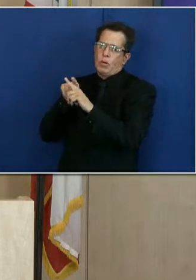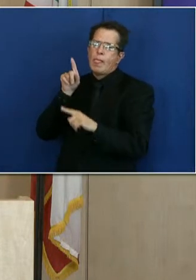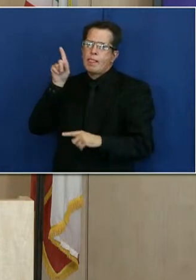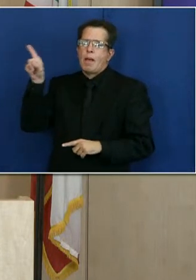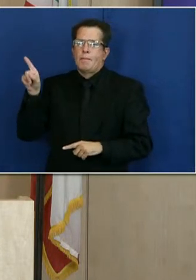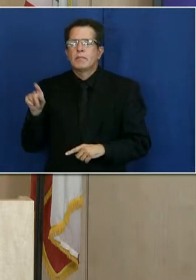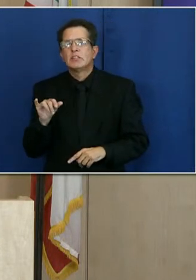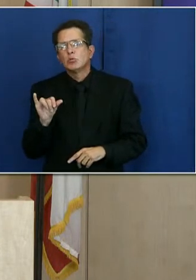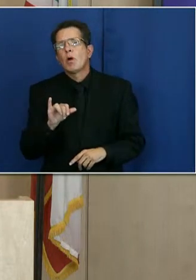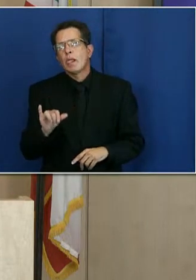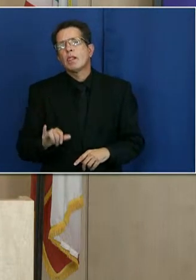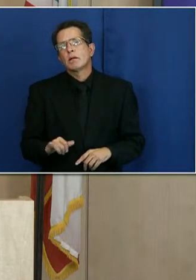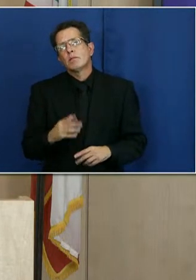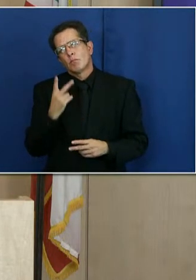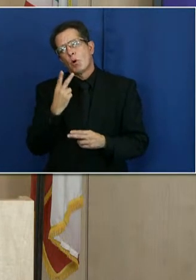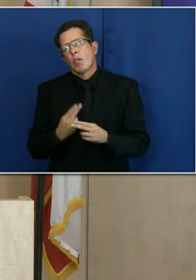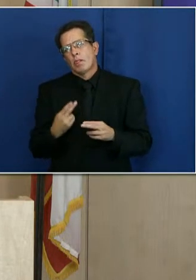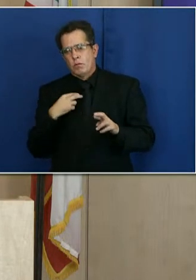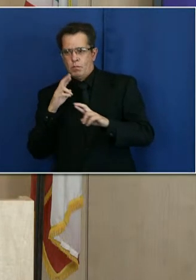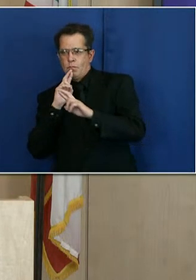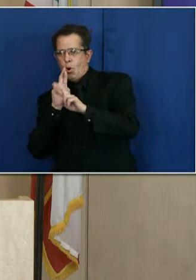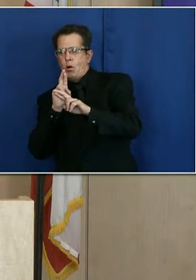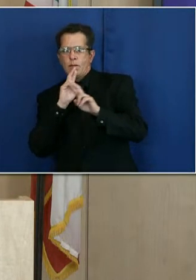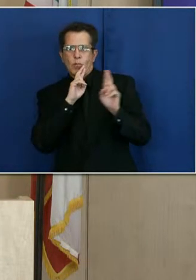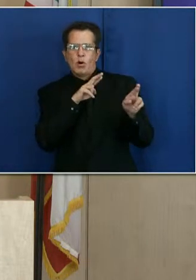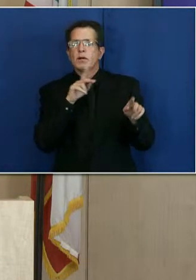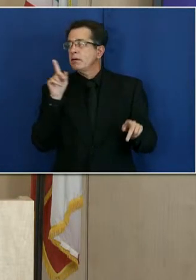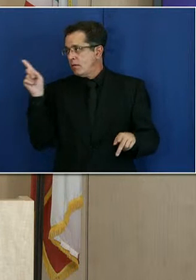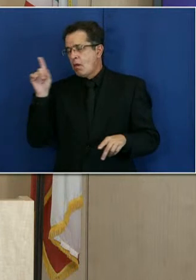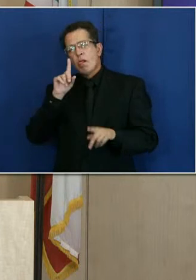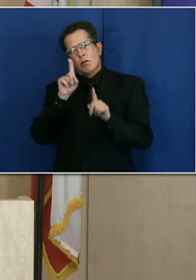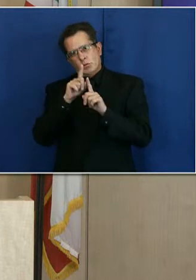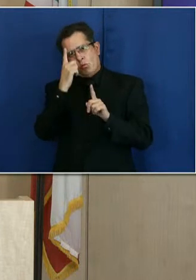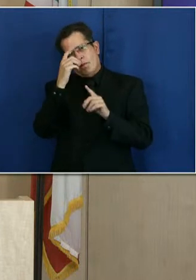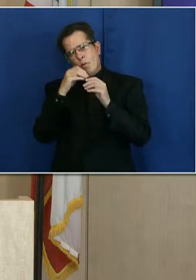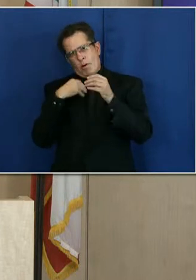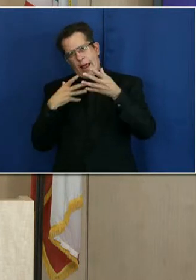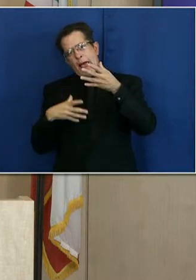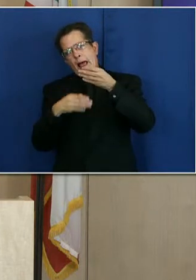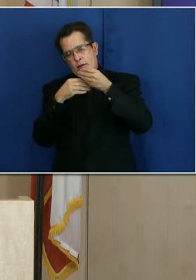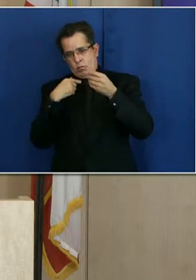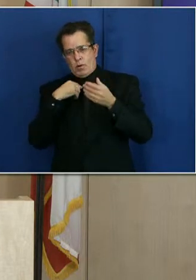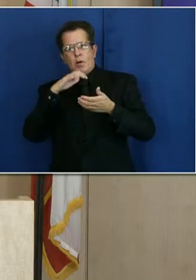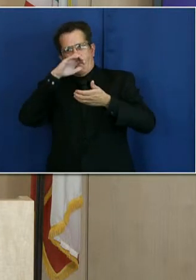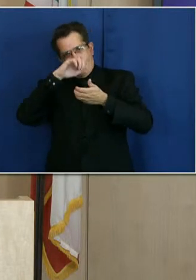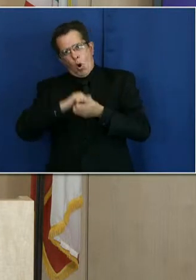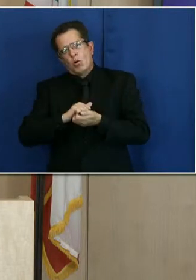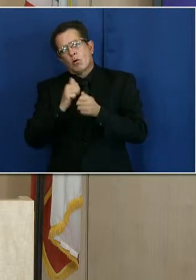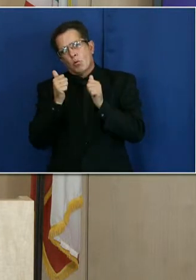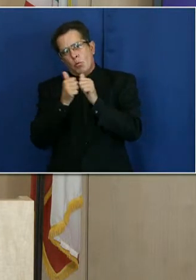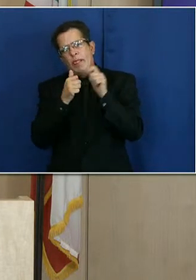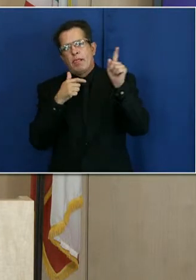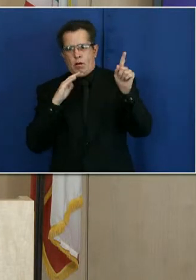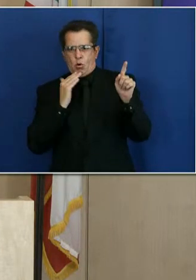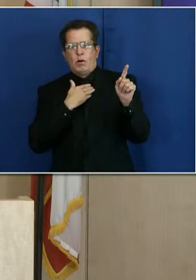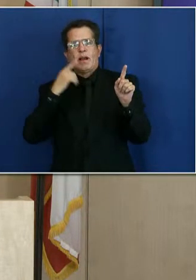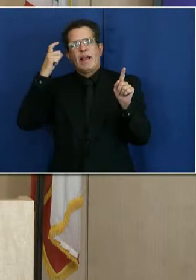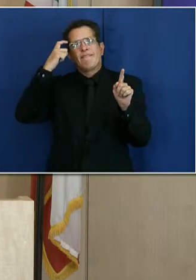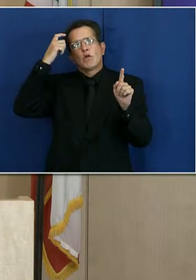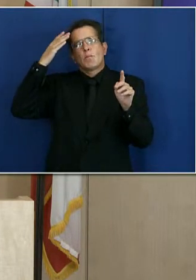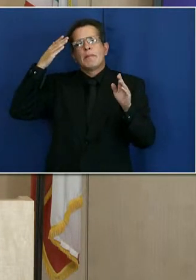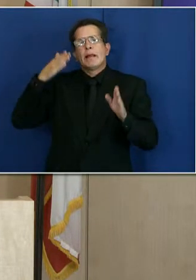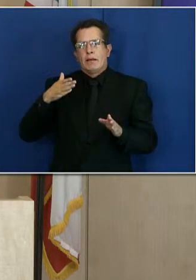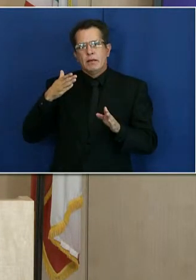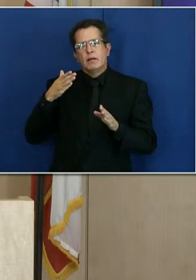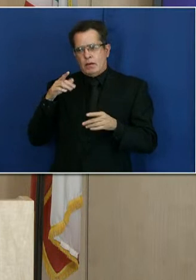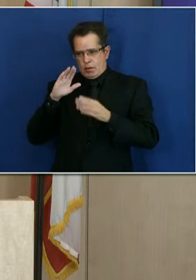Thank you. And last, sorry, I had one other thing just to add. We do partner closely through our government and community